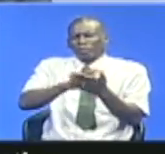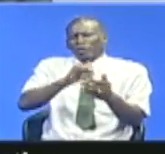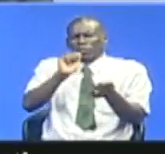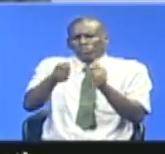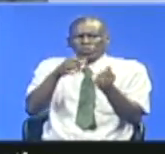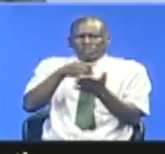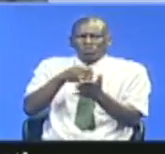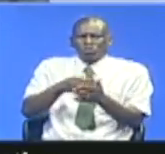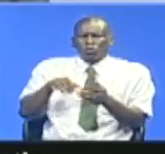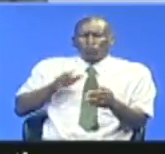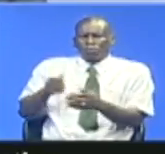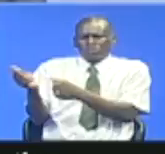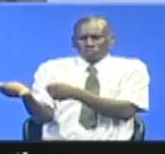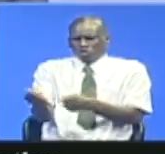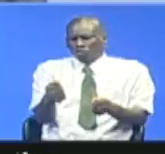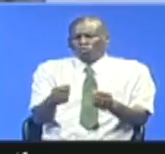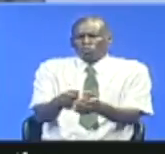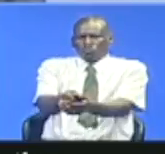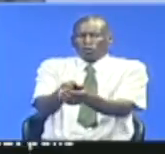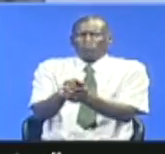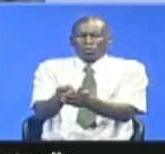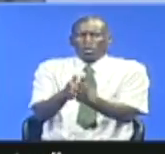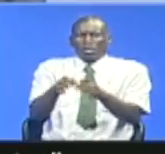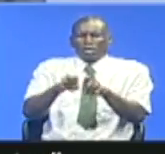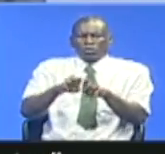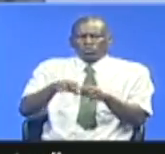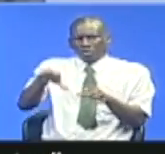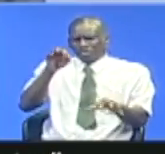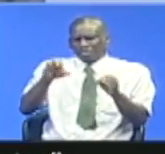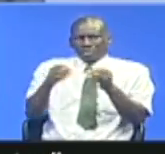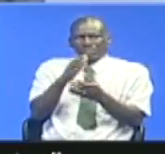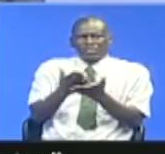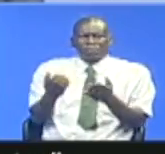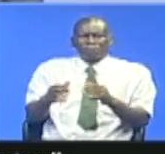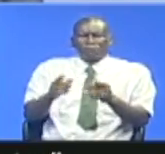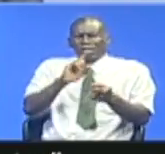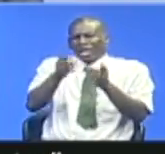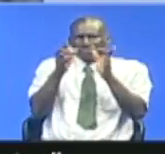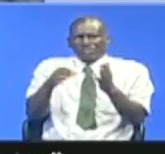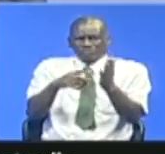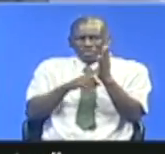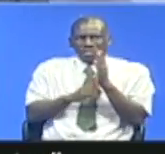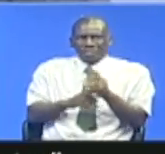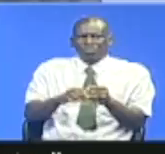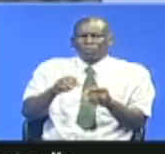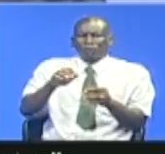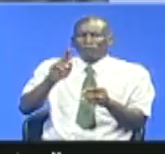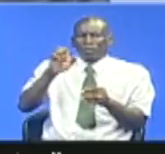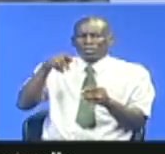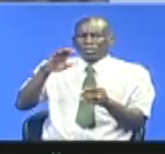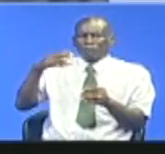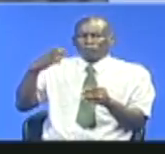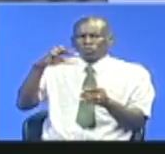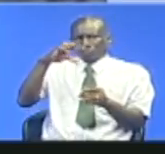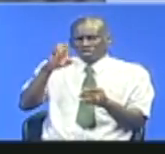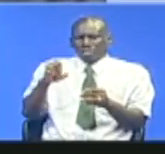including ladies golf, ladies volleyball, and of course pick some big athletes like Eliud Kipchoge. Basketball is also an